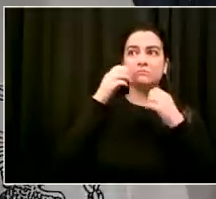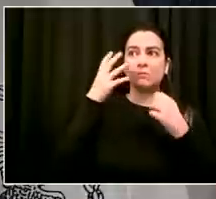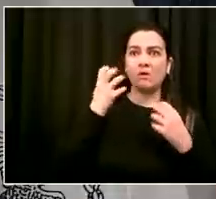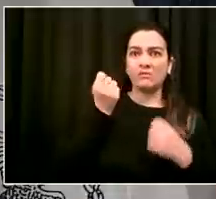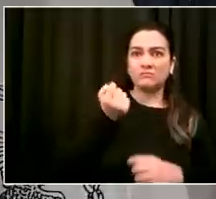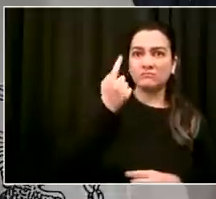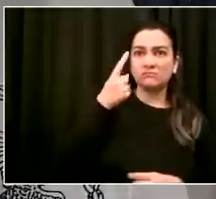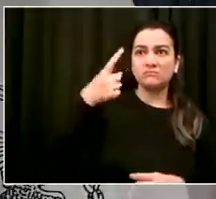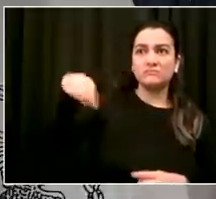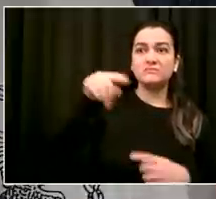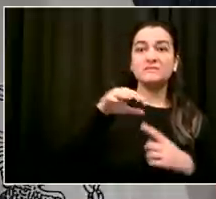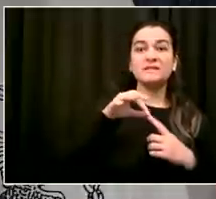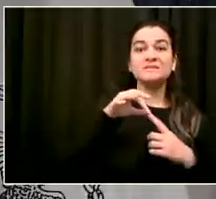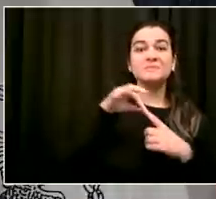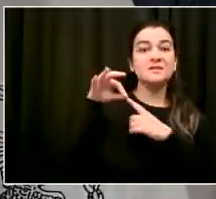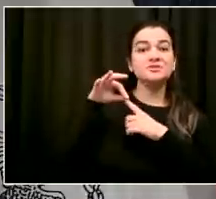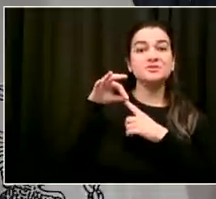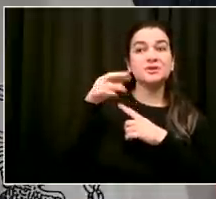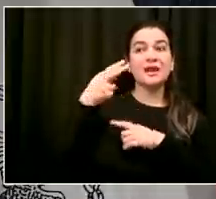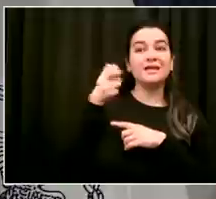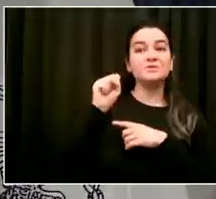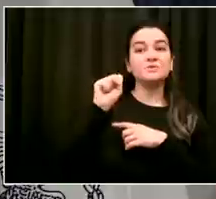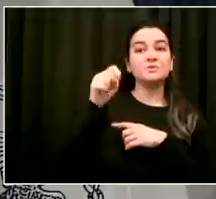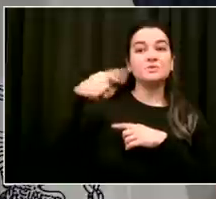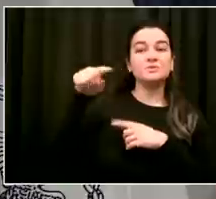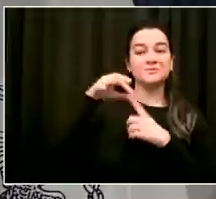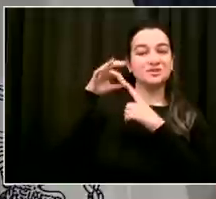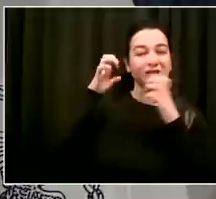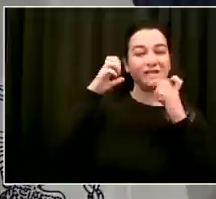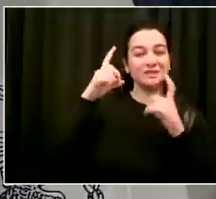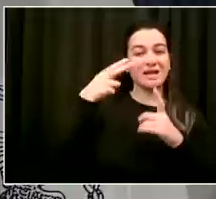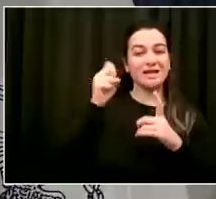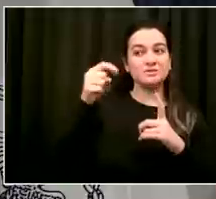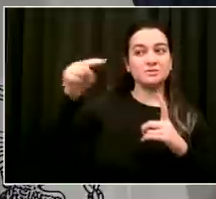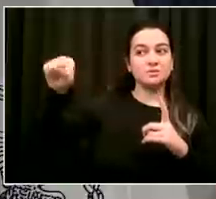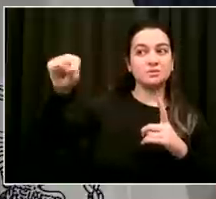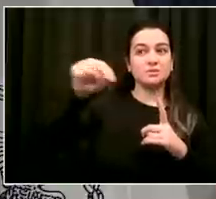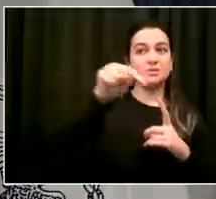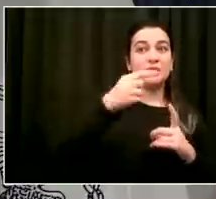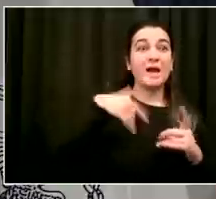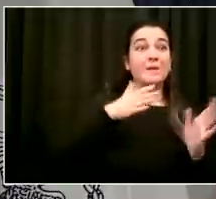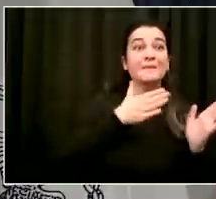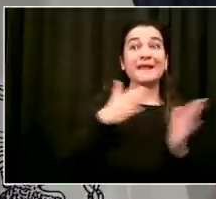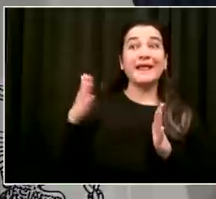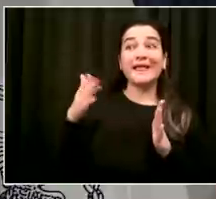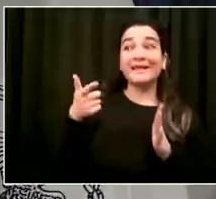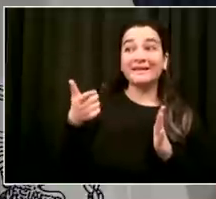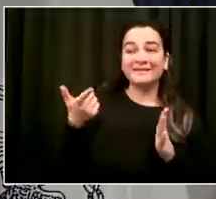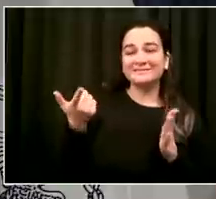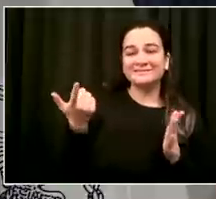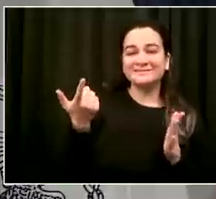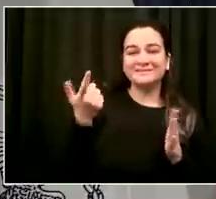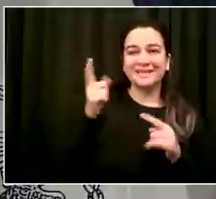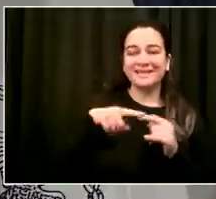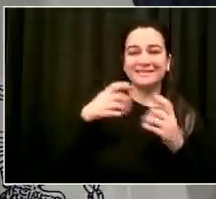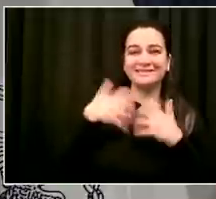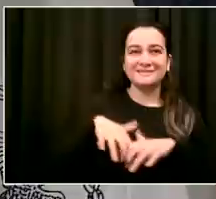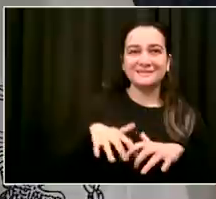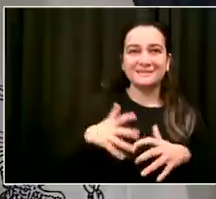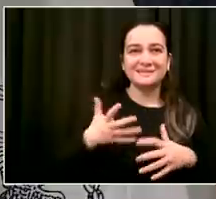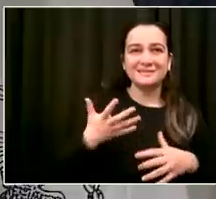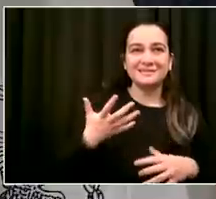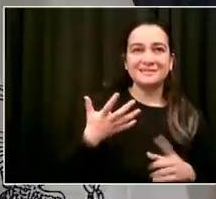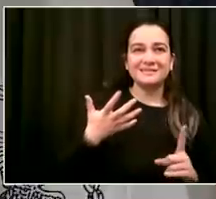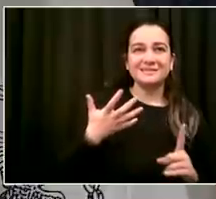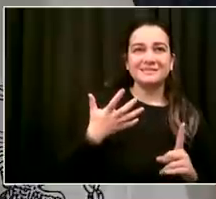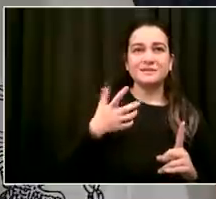broader reexamination, there has to be a deep community process with all stakeholders to determine a better way